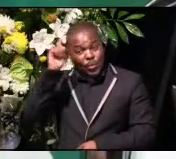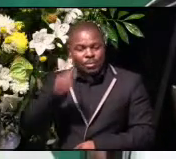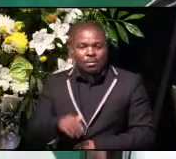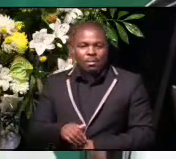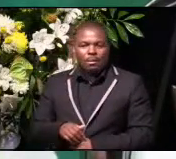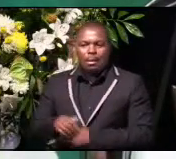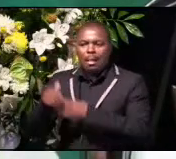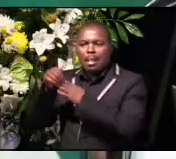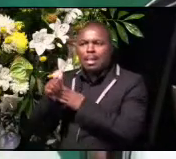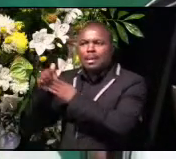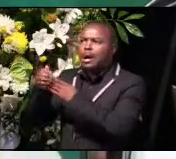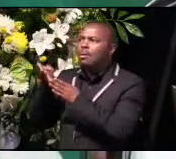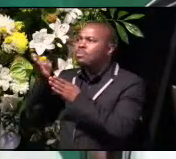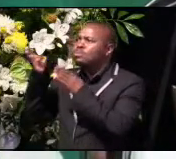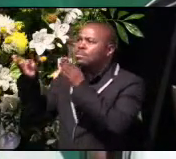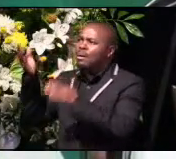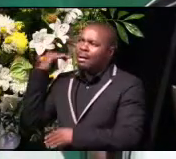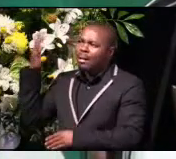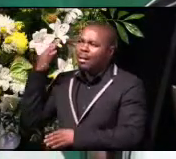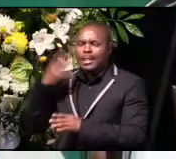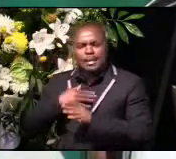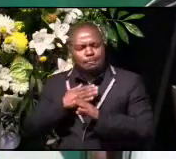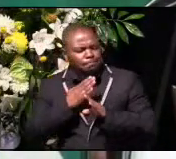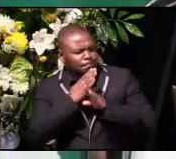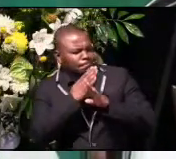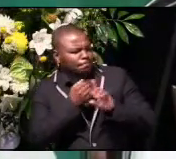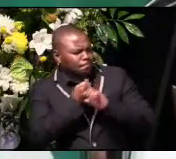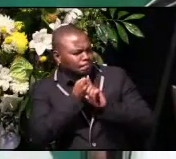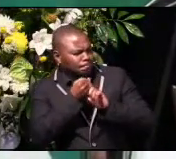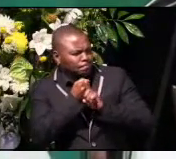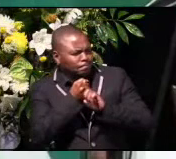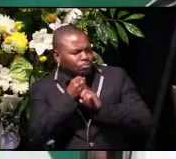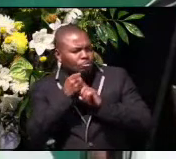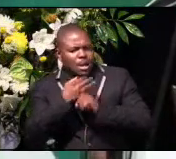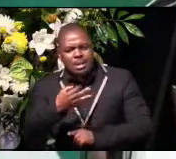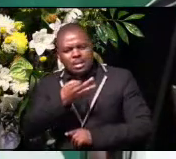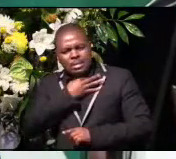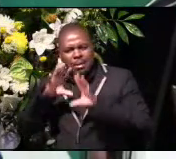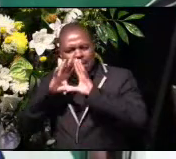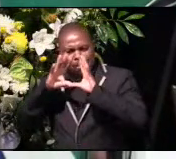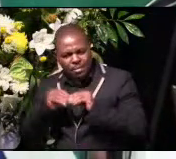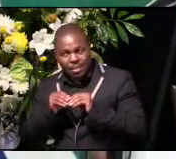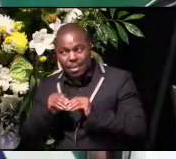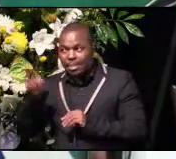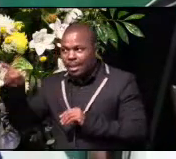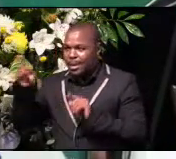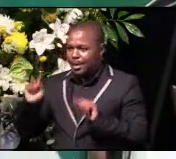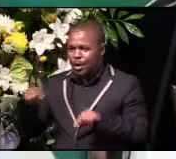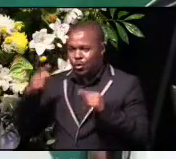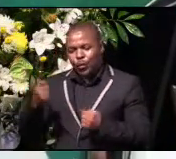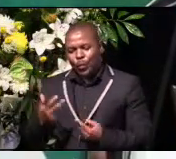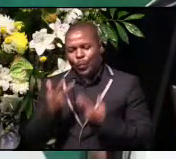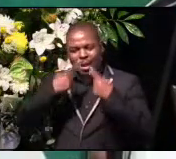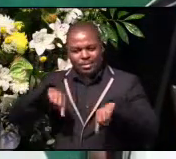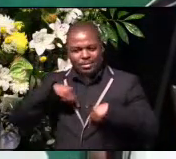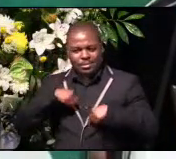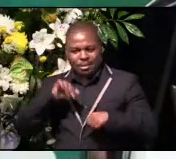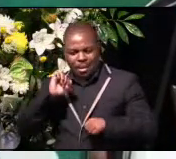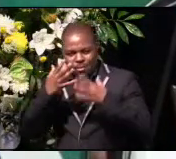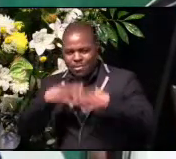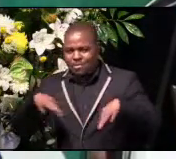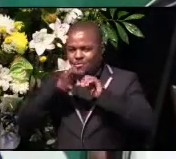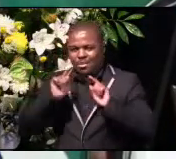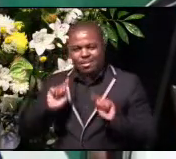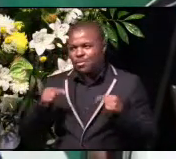who were in combat missions risking it all would never betray the values